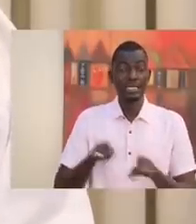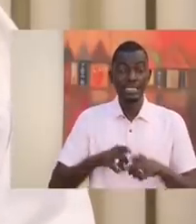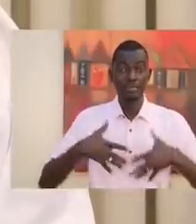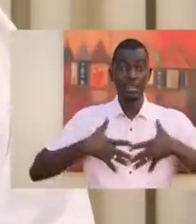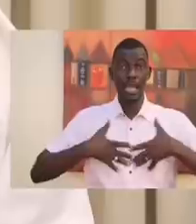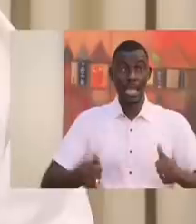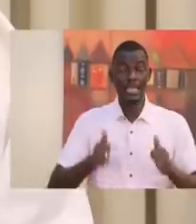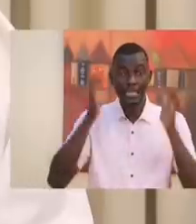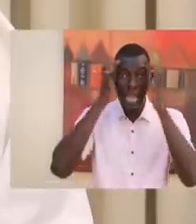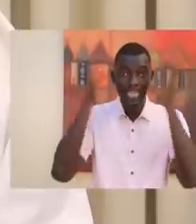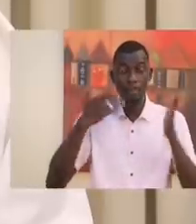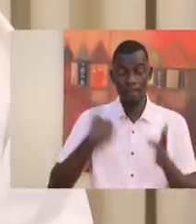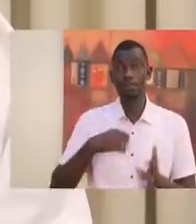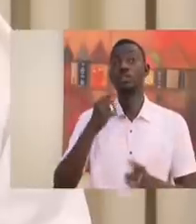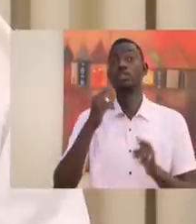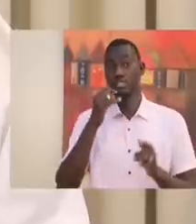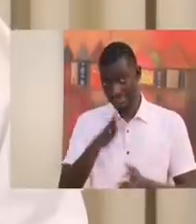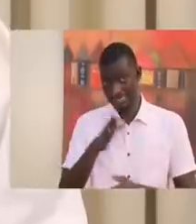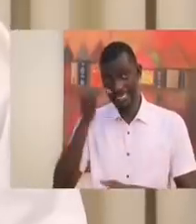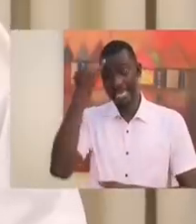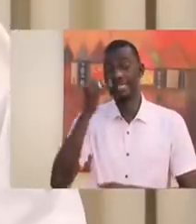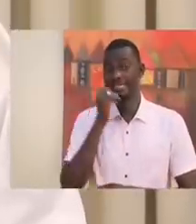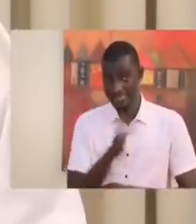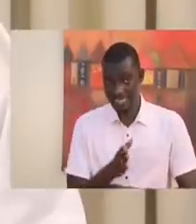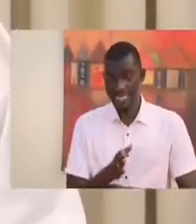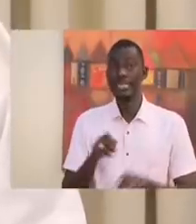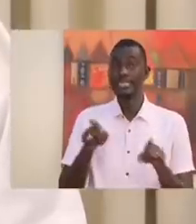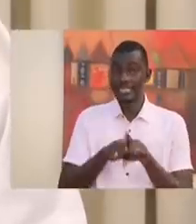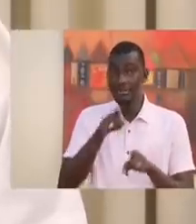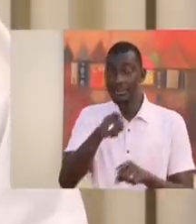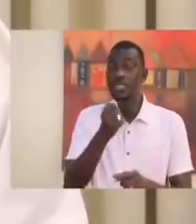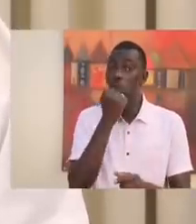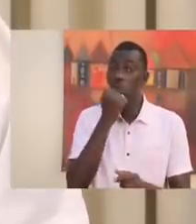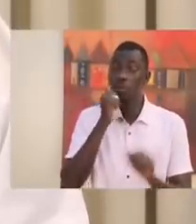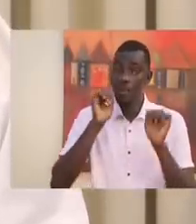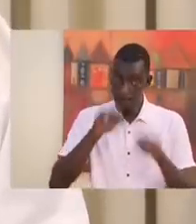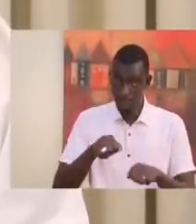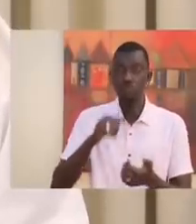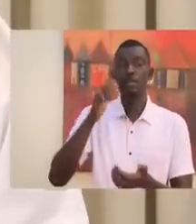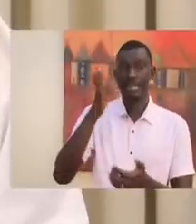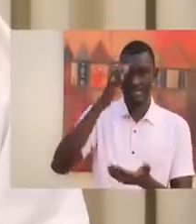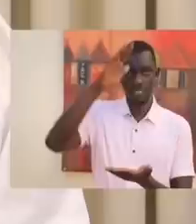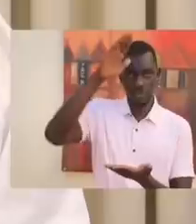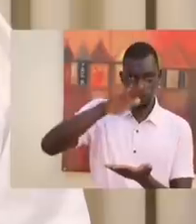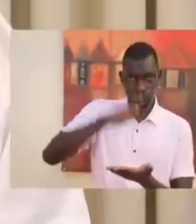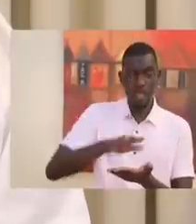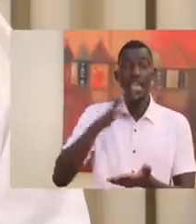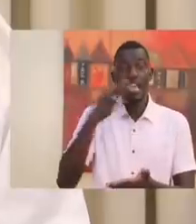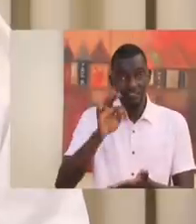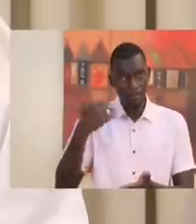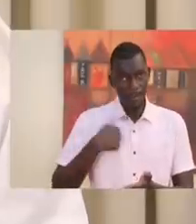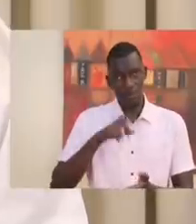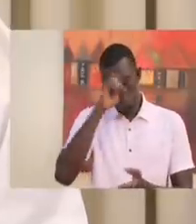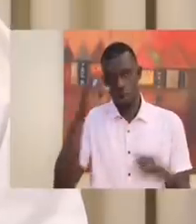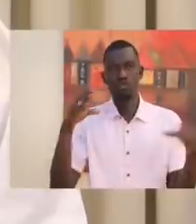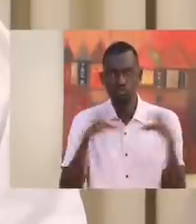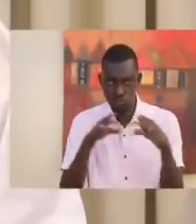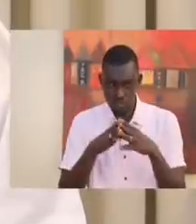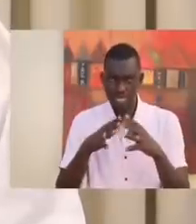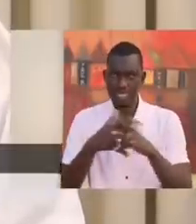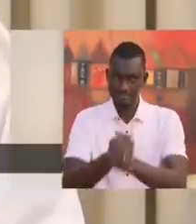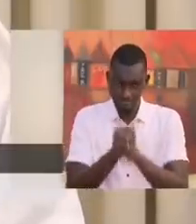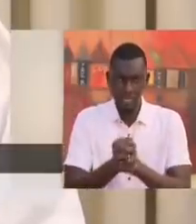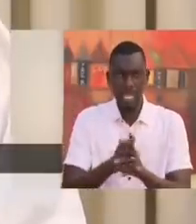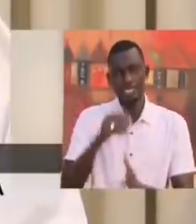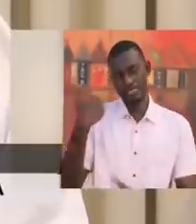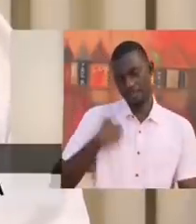sorondine wol femman bolto wol be nyamal hansang an educational institutions may be opened for official